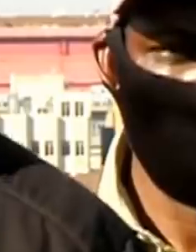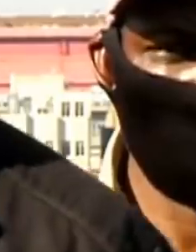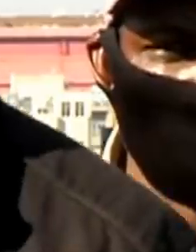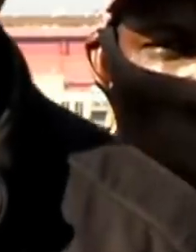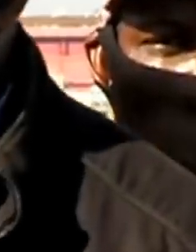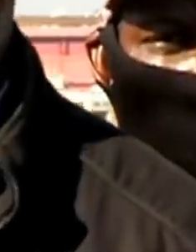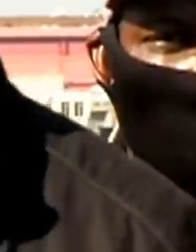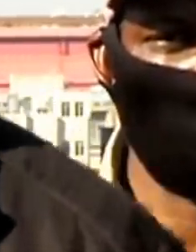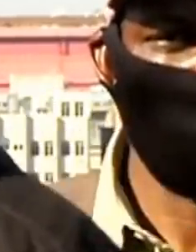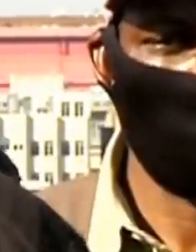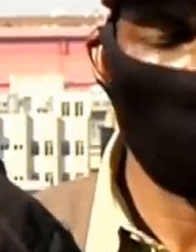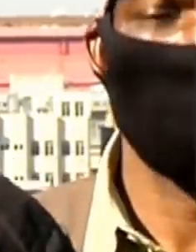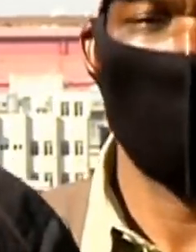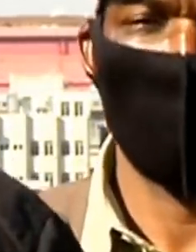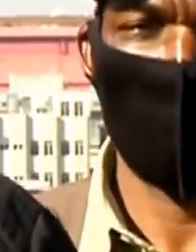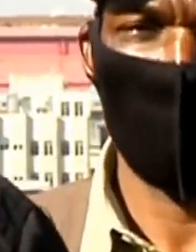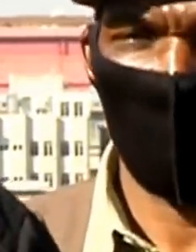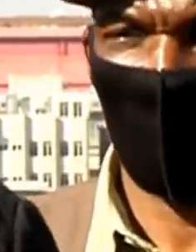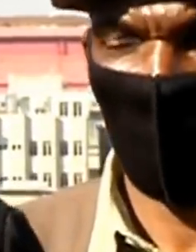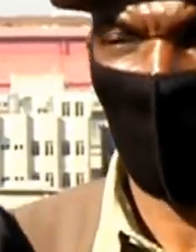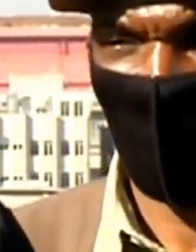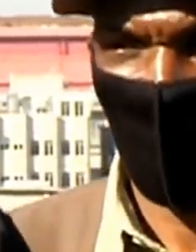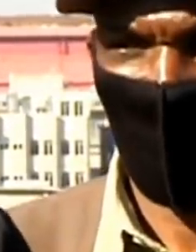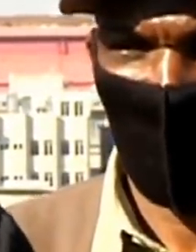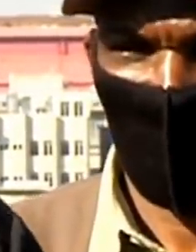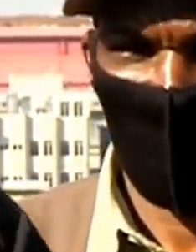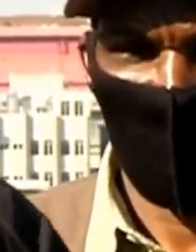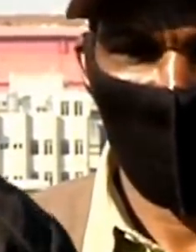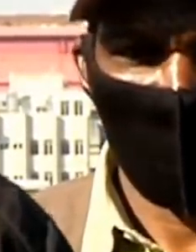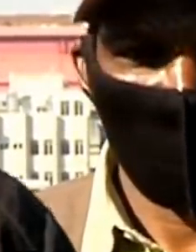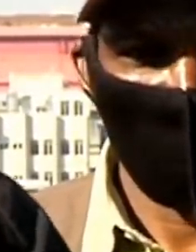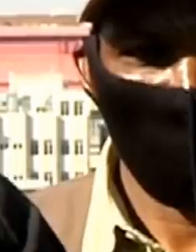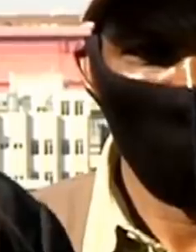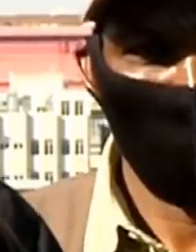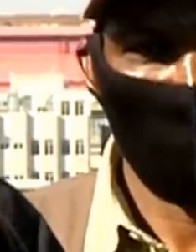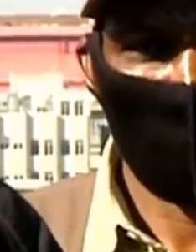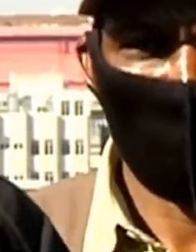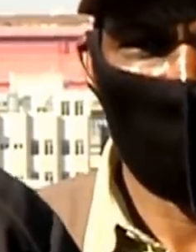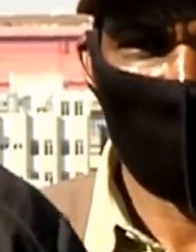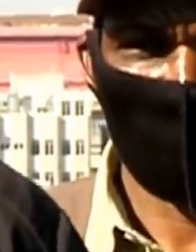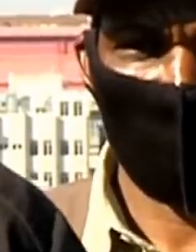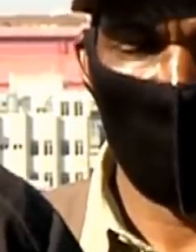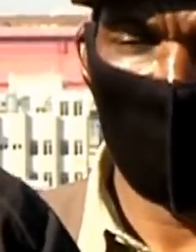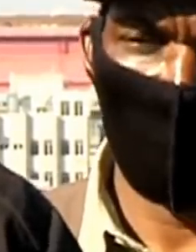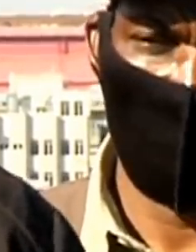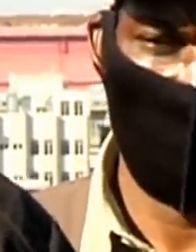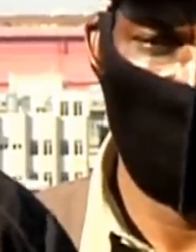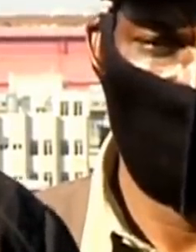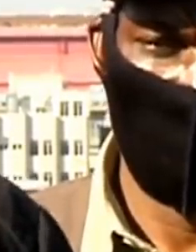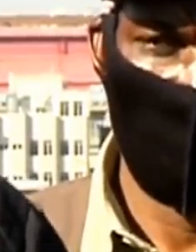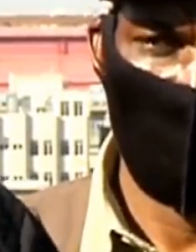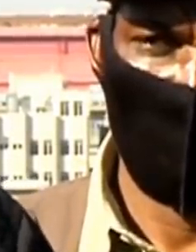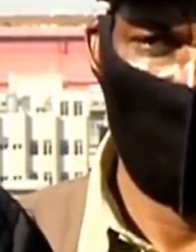himself, may know and understand what it means when activists sacrifice, put themselves on such a very